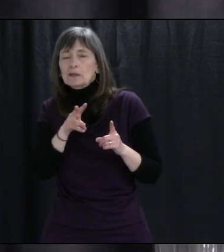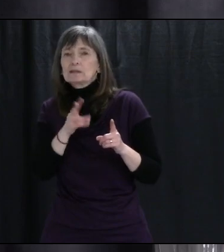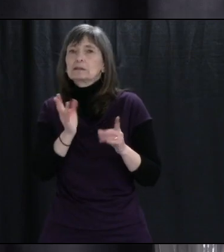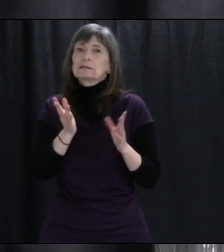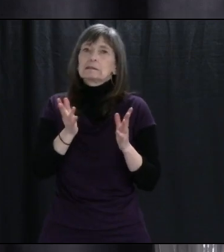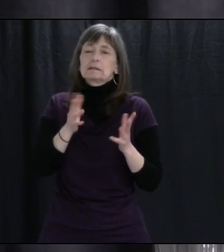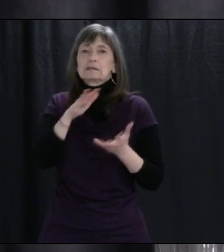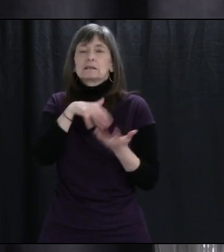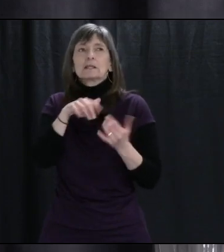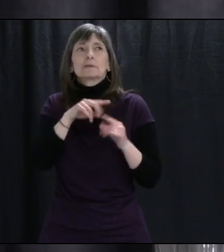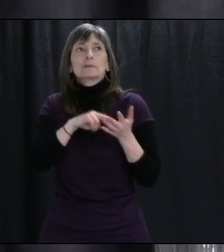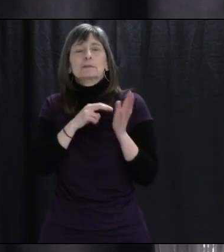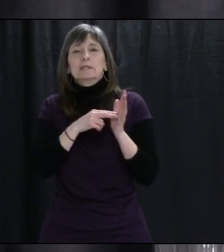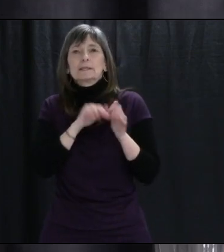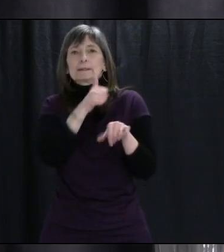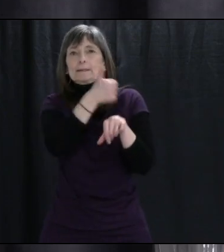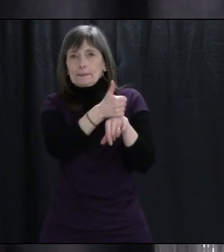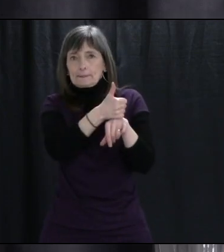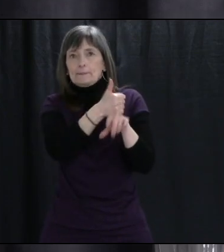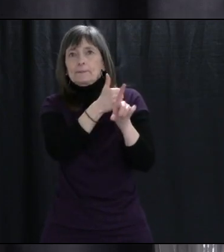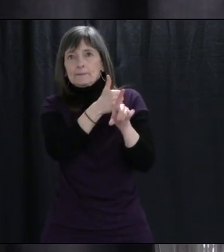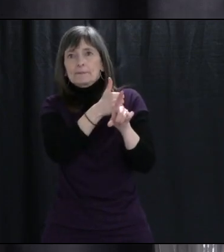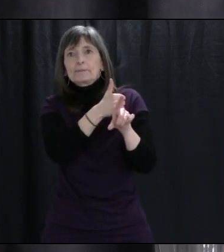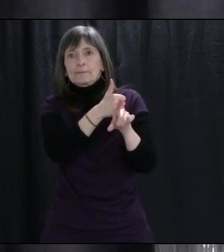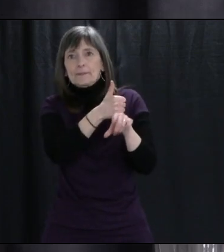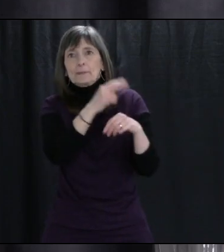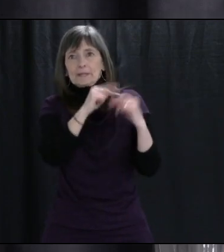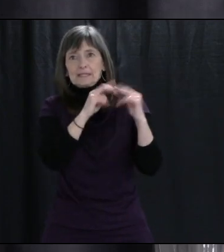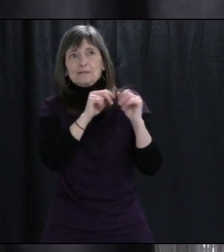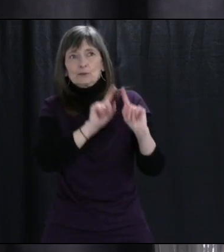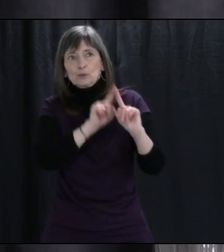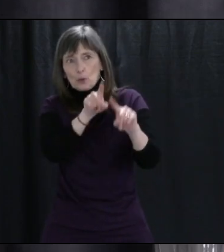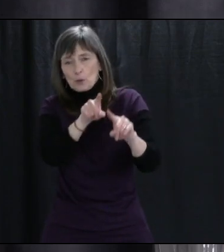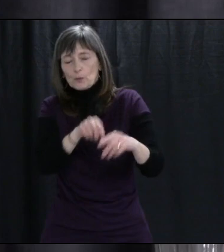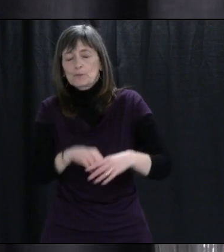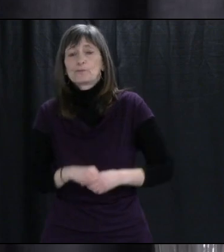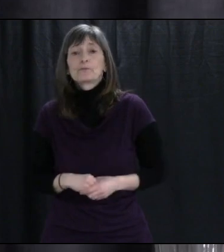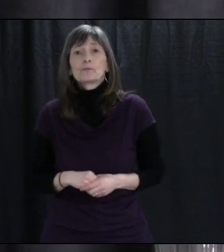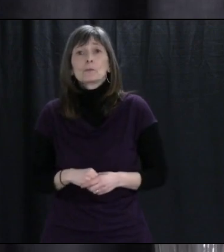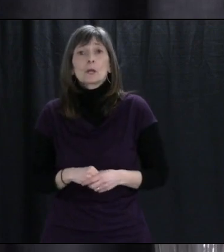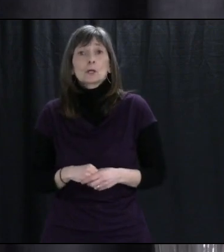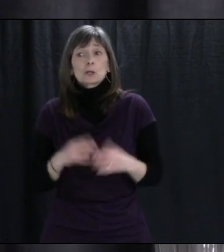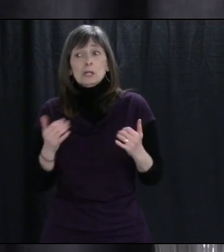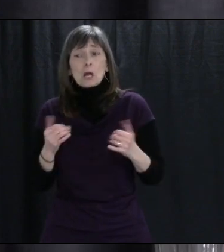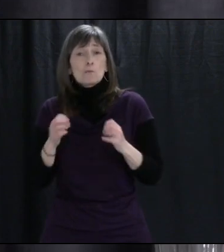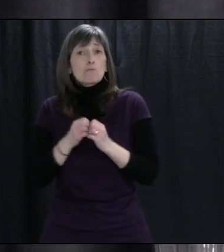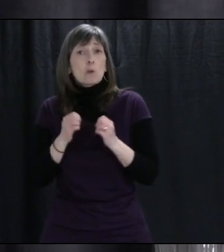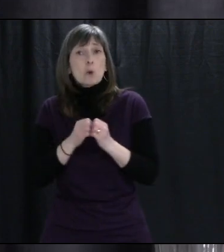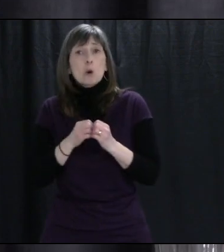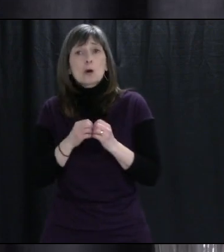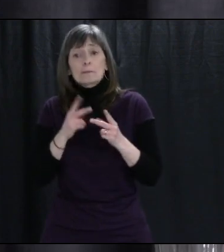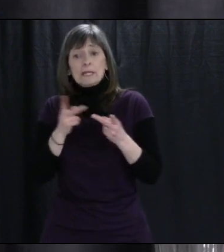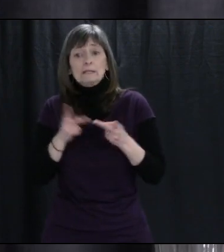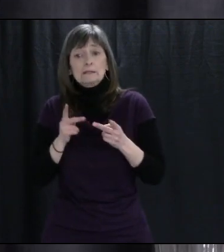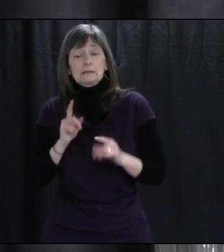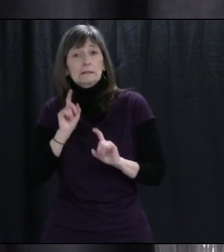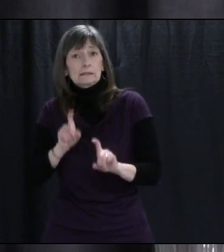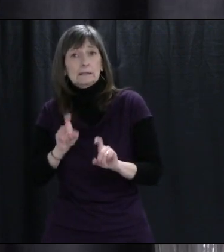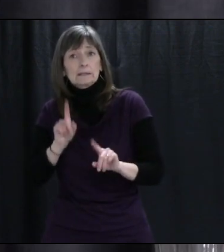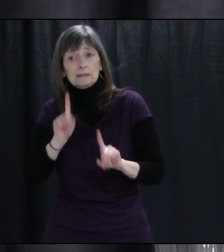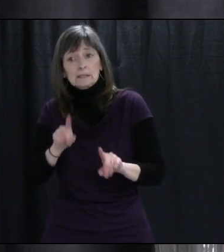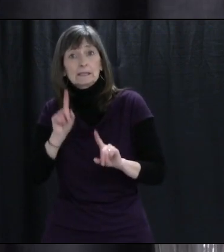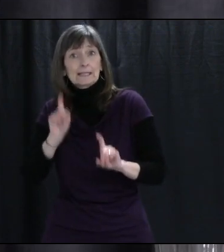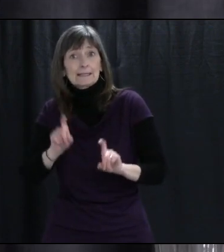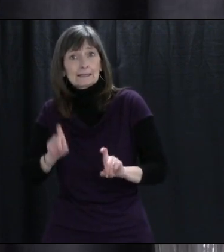for fixed locations. So we do have more locations available to do the testing, but the people